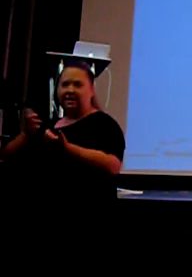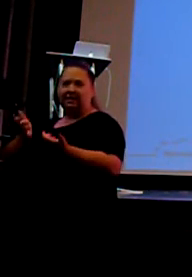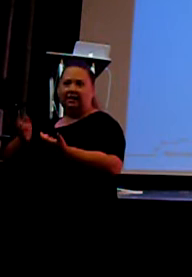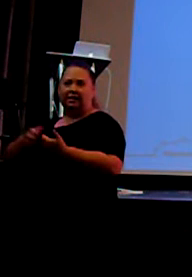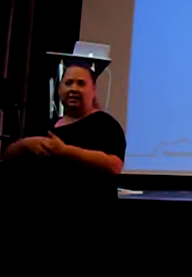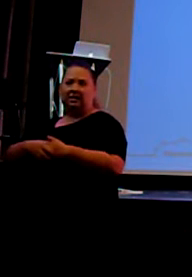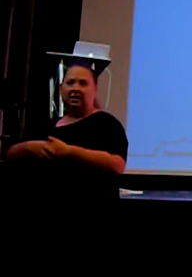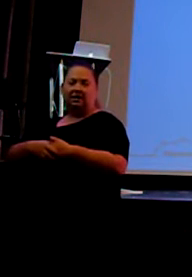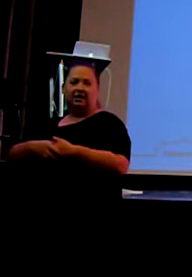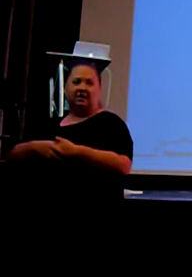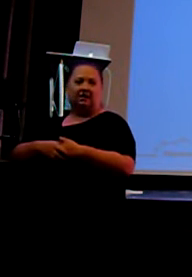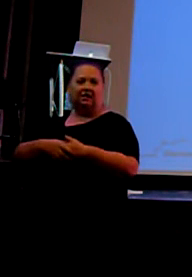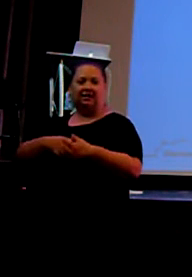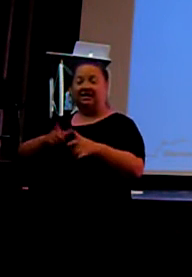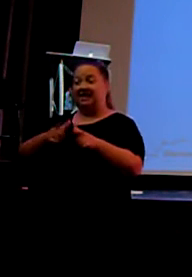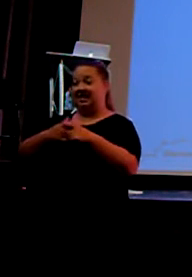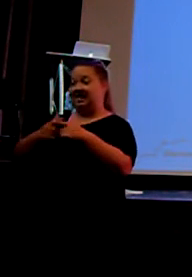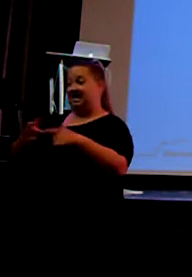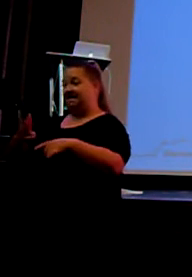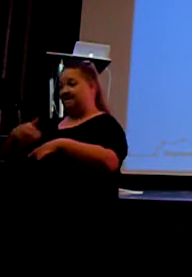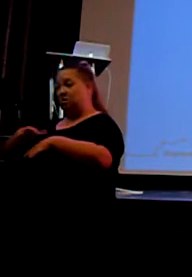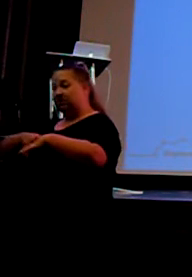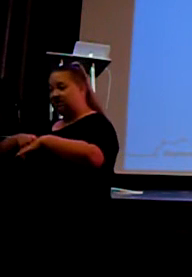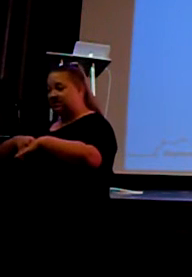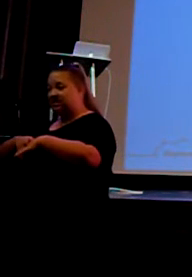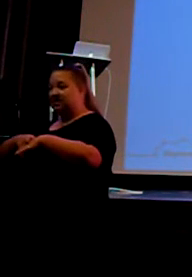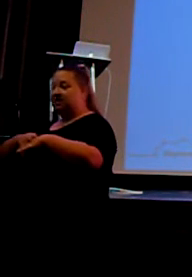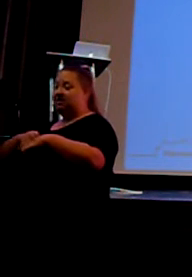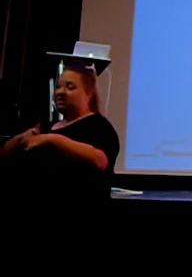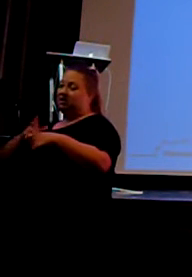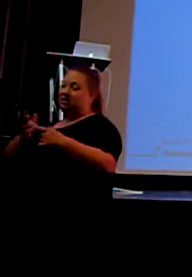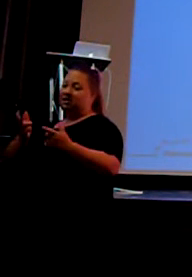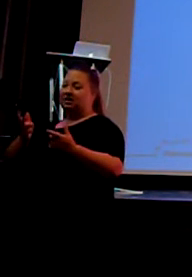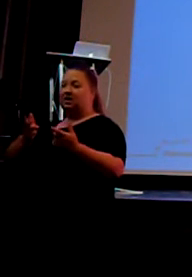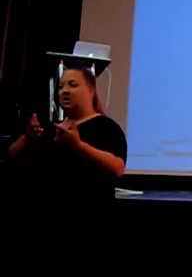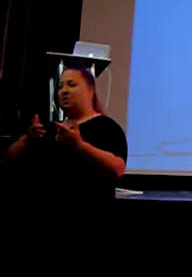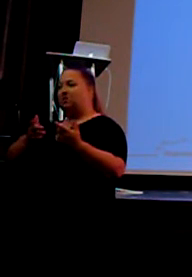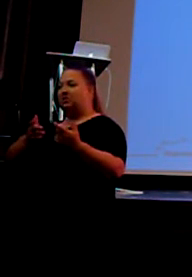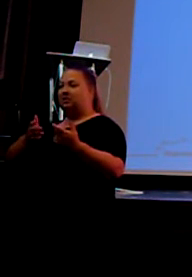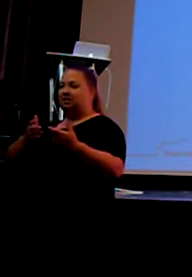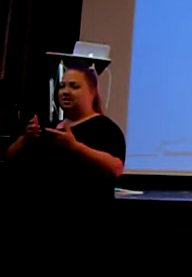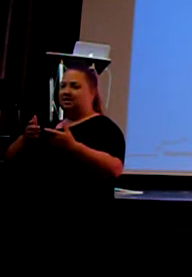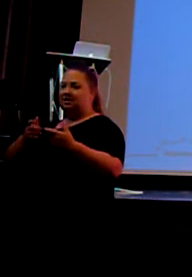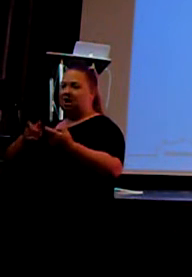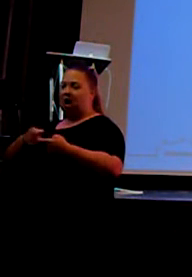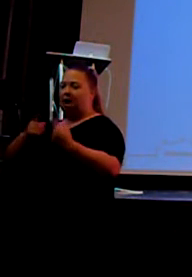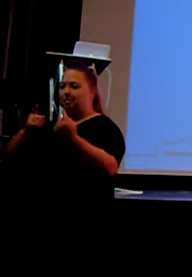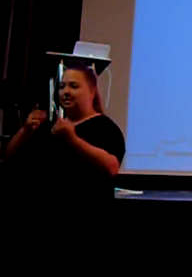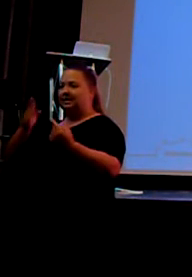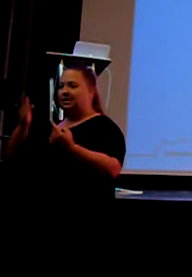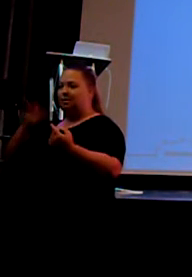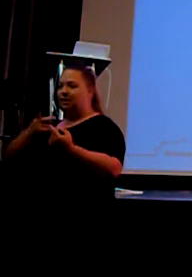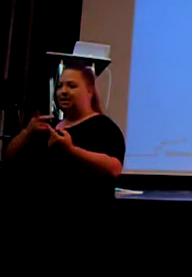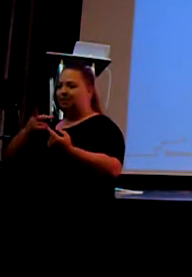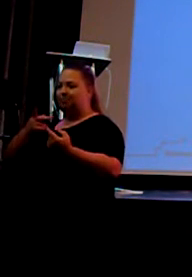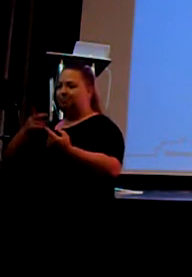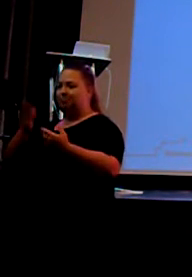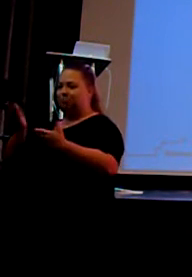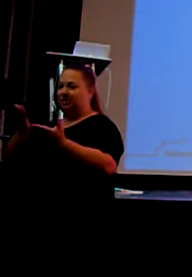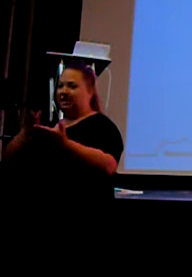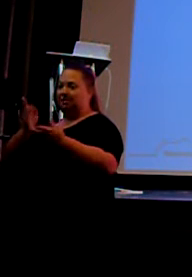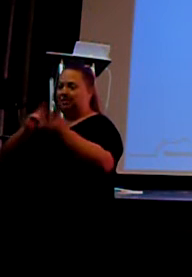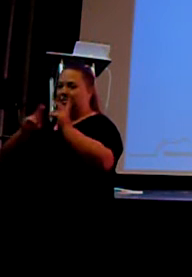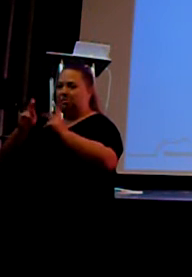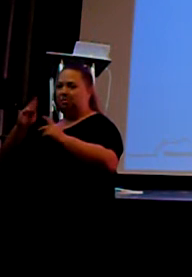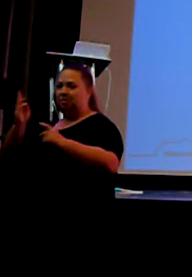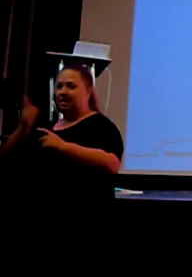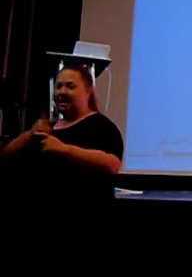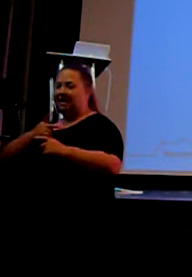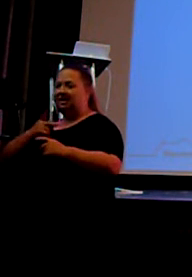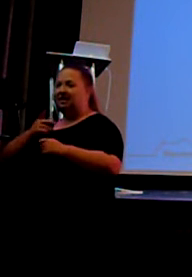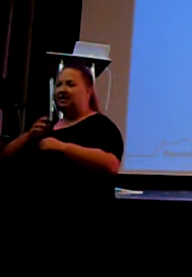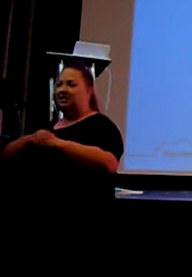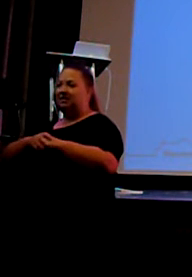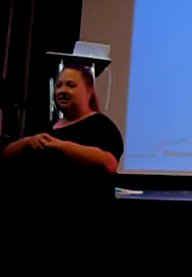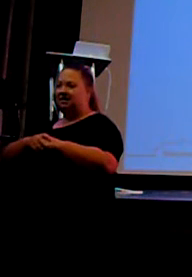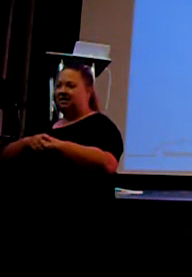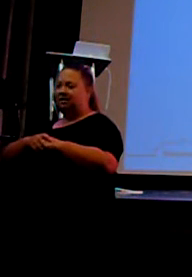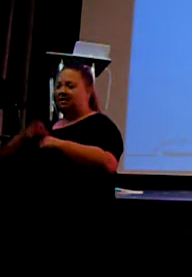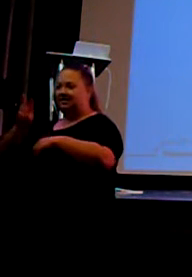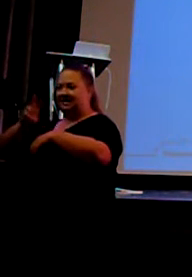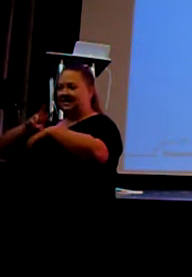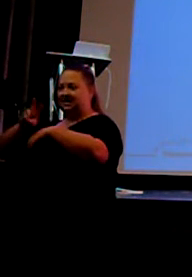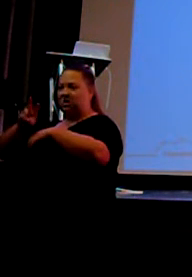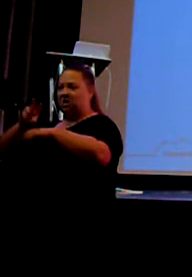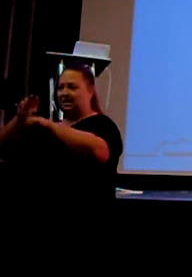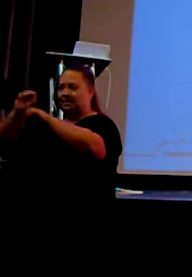And then, of course, the opposite way to bringing everybody back, if we have a 6 o'clock departure